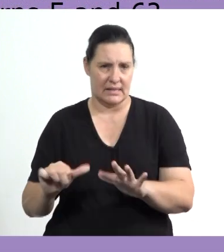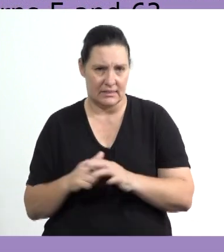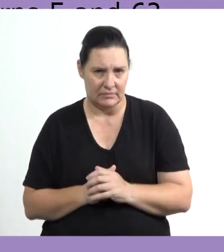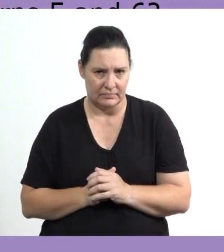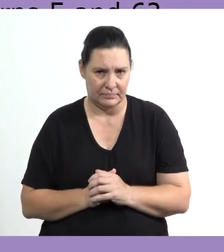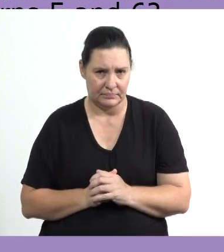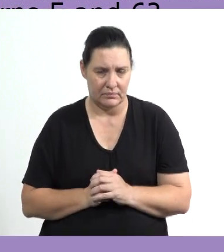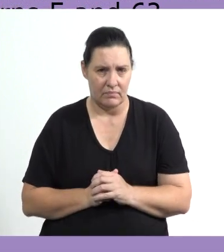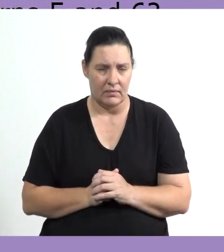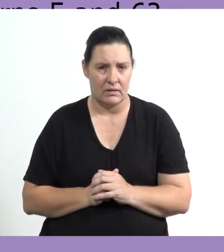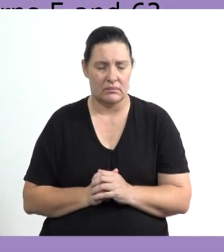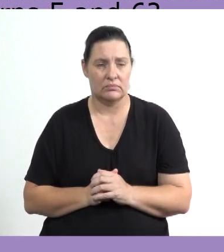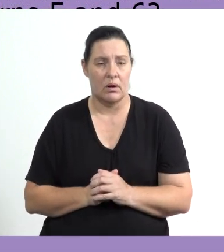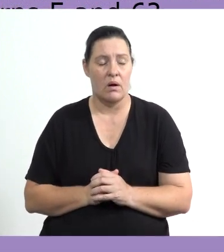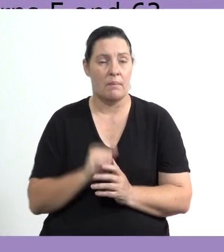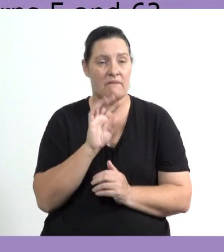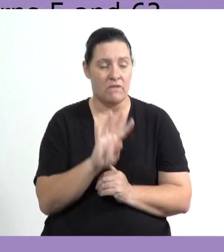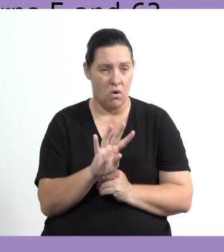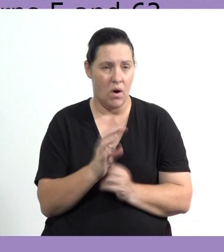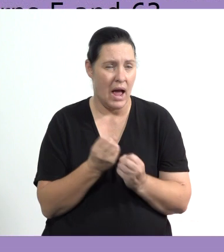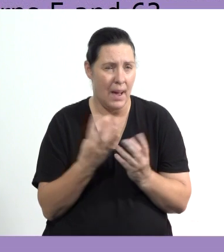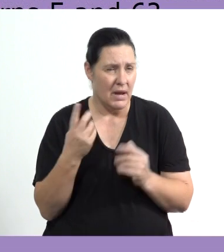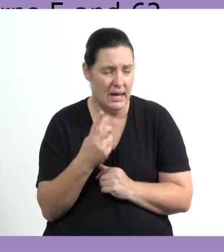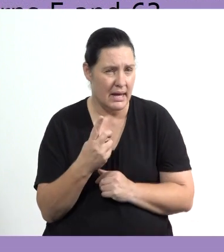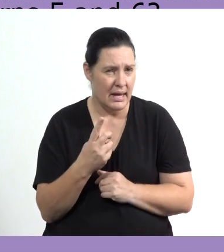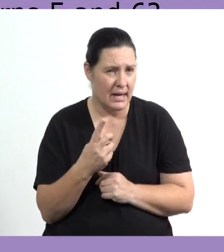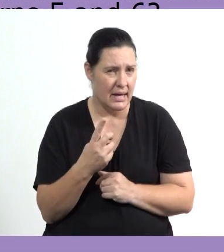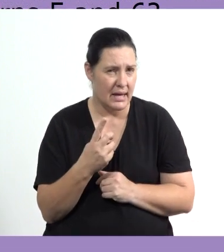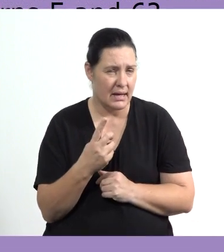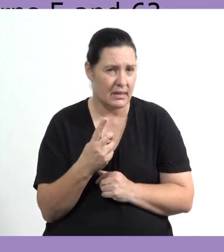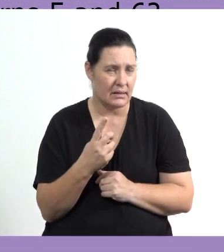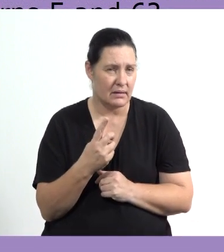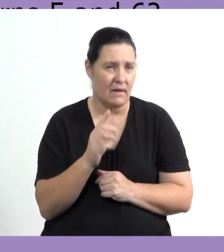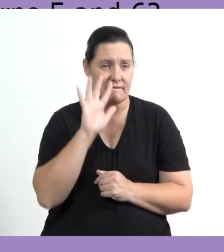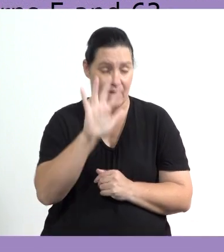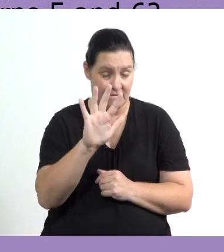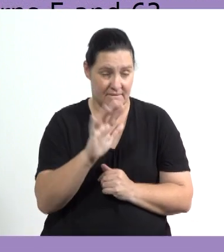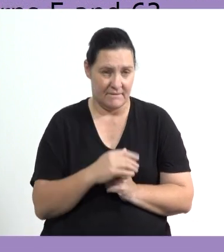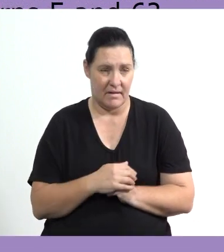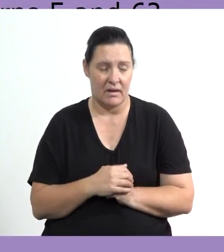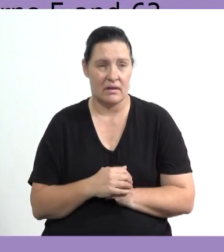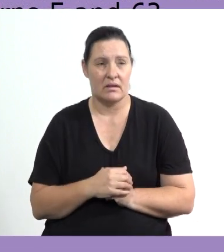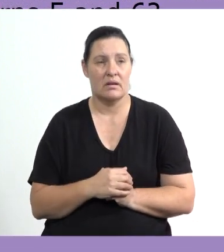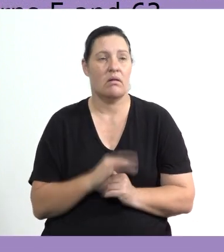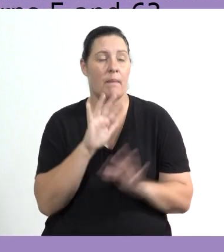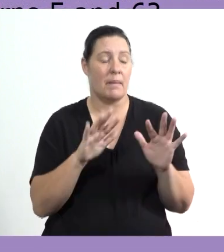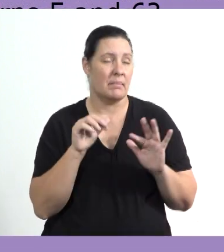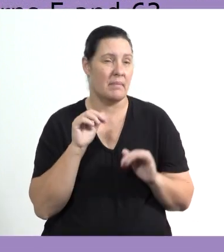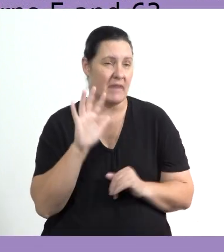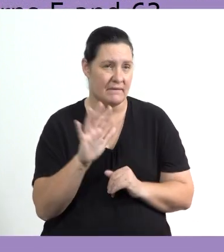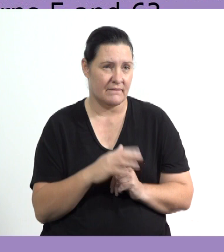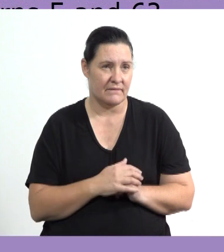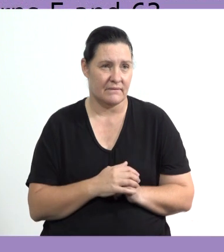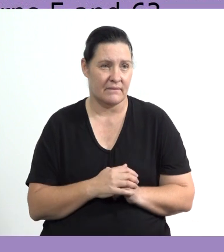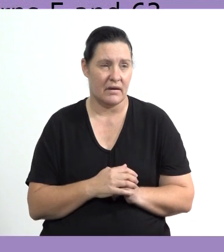and pattern number 6. Remember, pattern number 4 was how many circles that were colored in? 5 of them. So let's see with pattern number